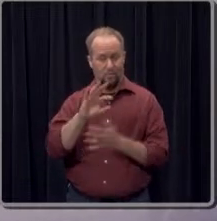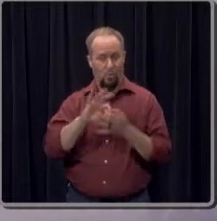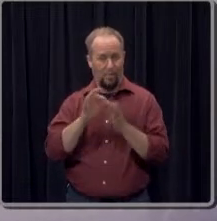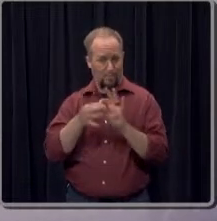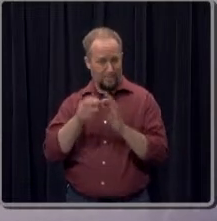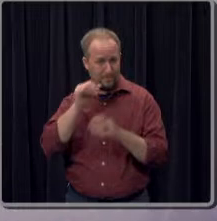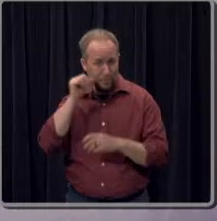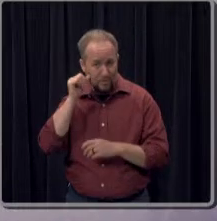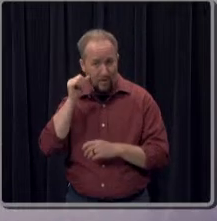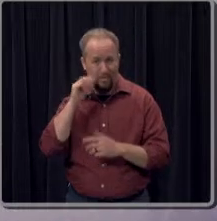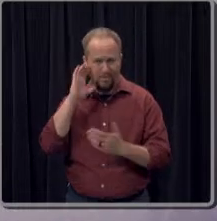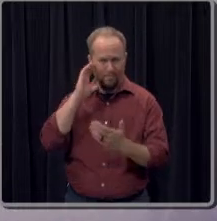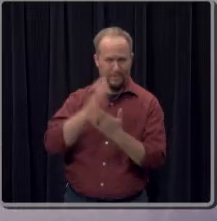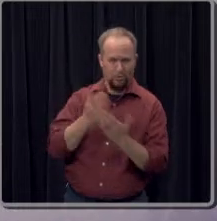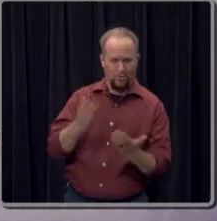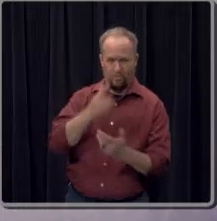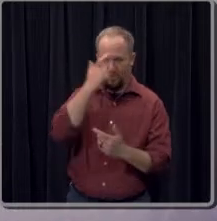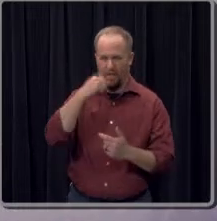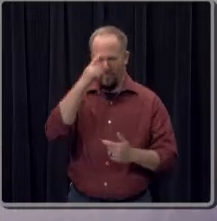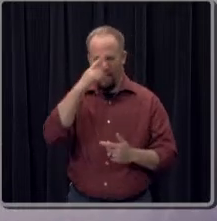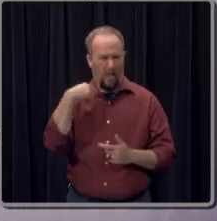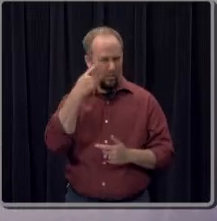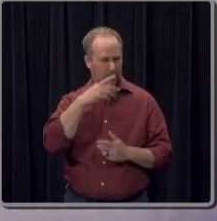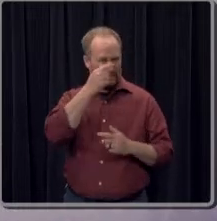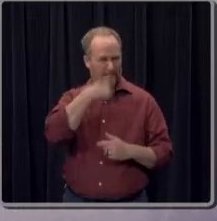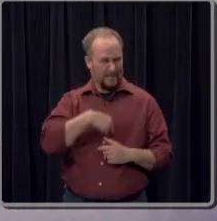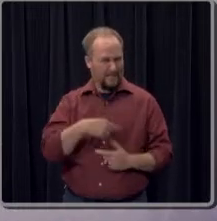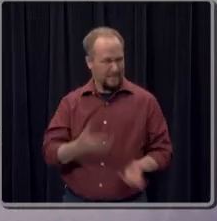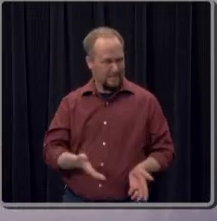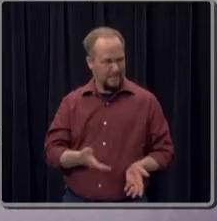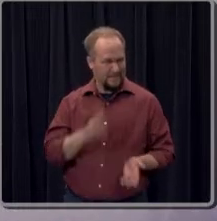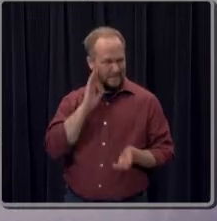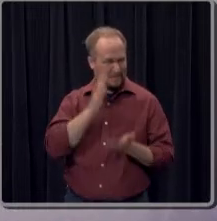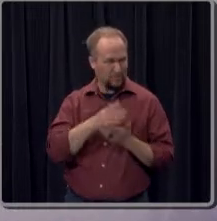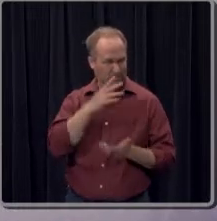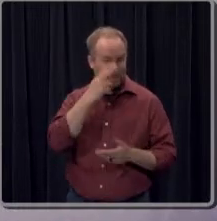I put this picture on here because I thought I looked kind of skinny in this picture, which was fun.